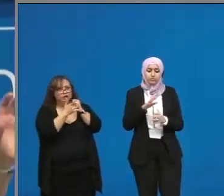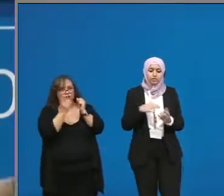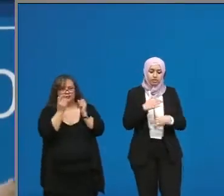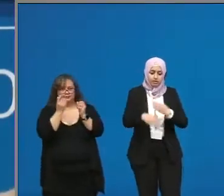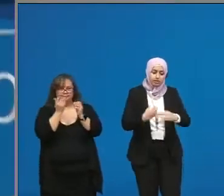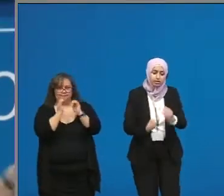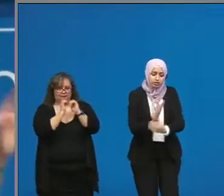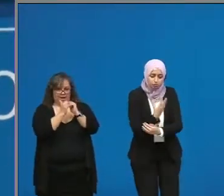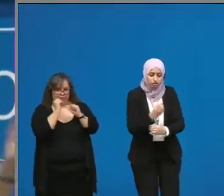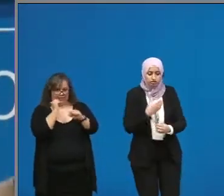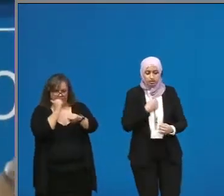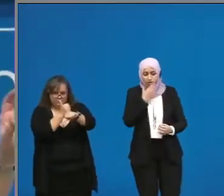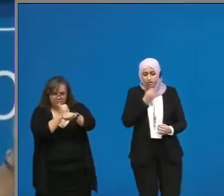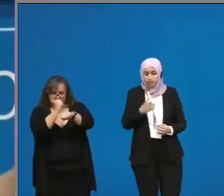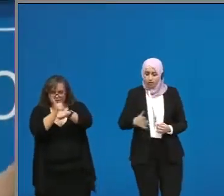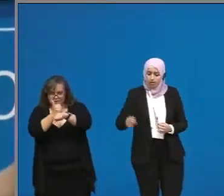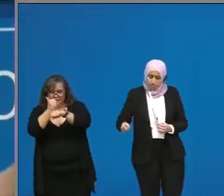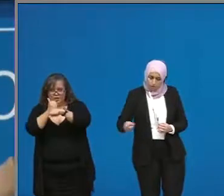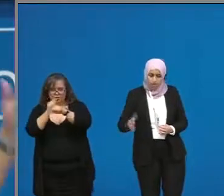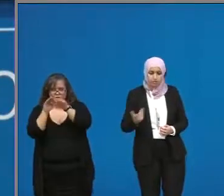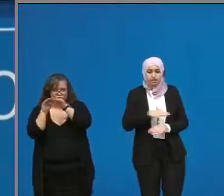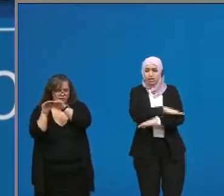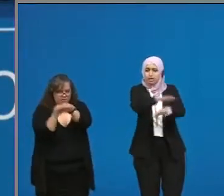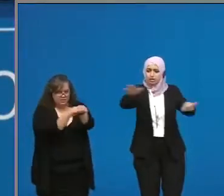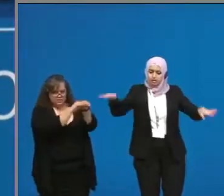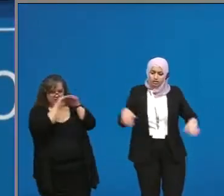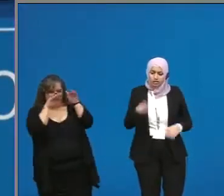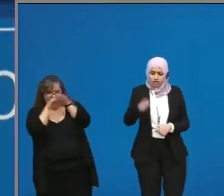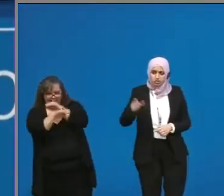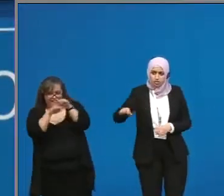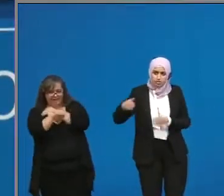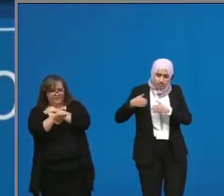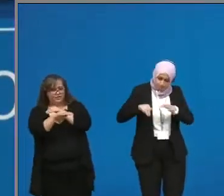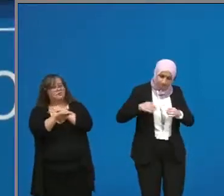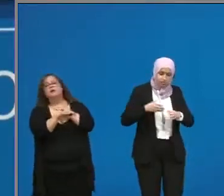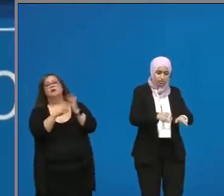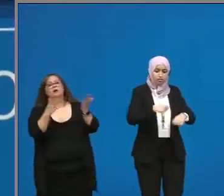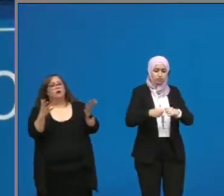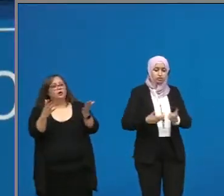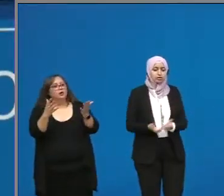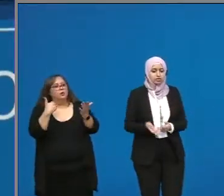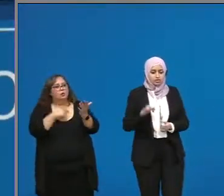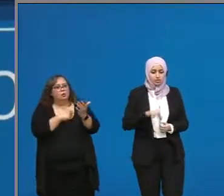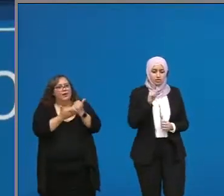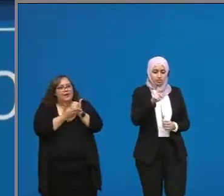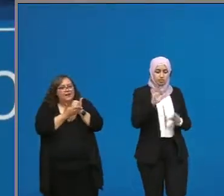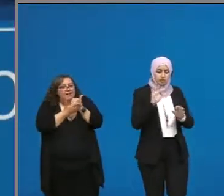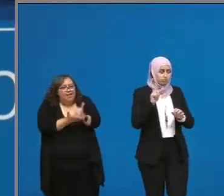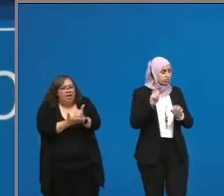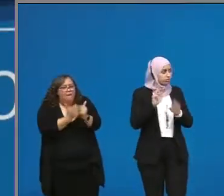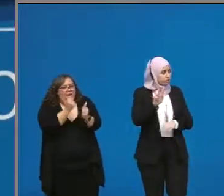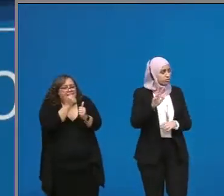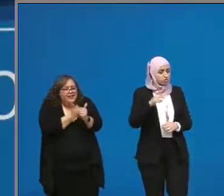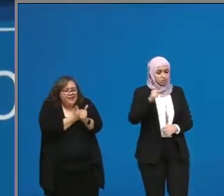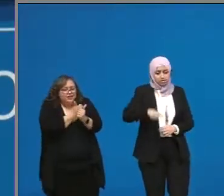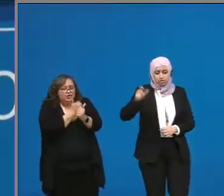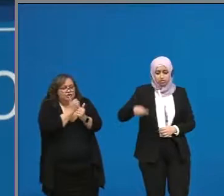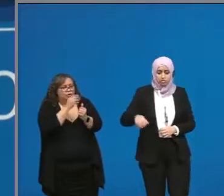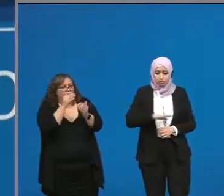1 in 20 pupils, those 112 pupils out of that population of 2,500, could have been helped